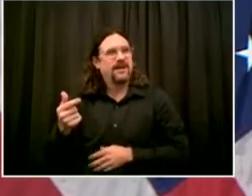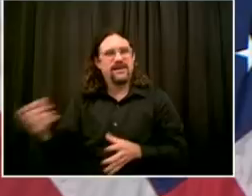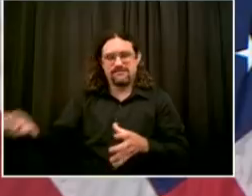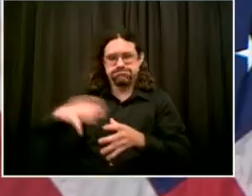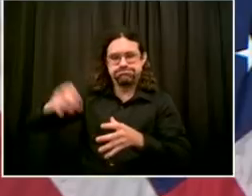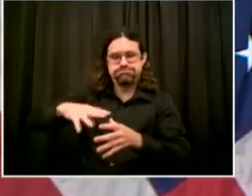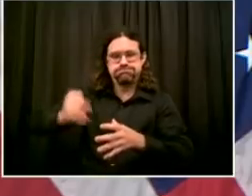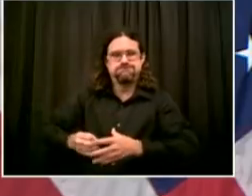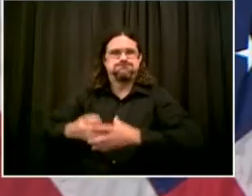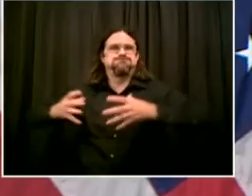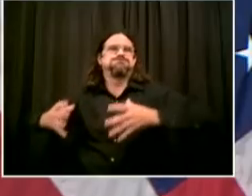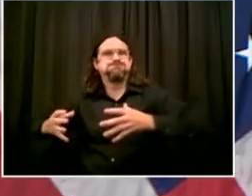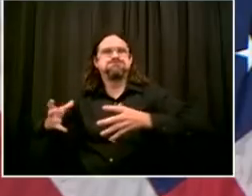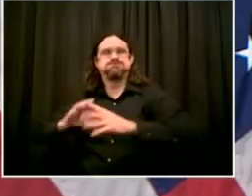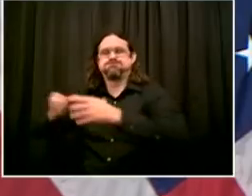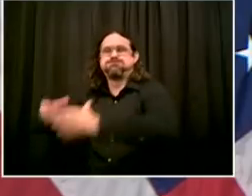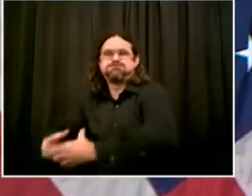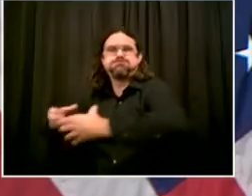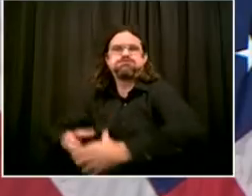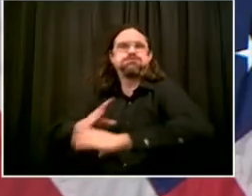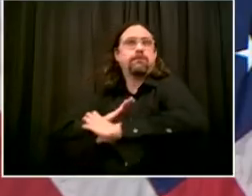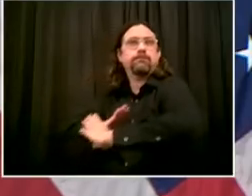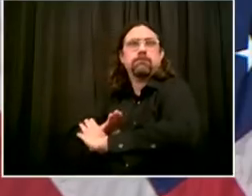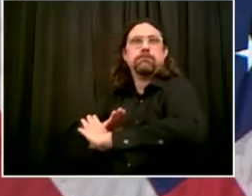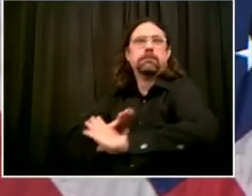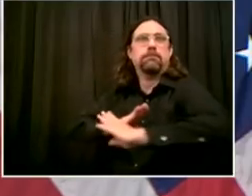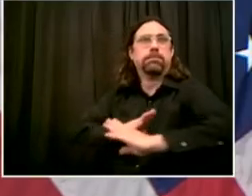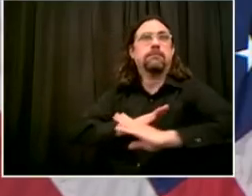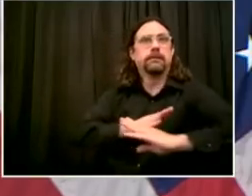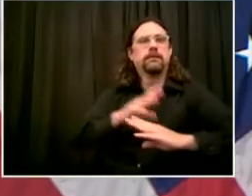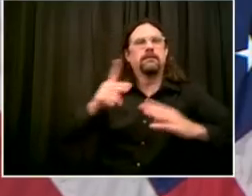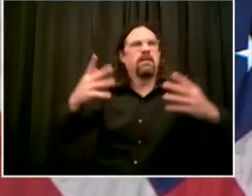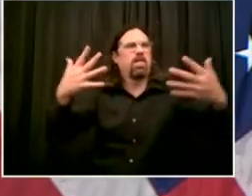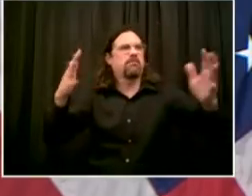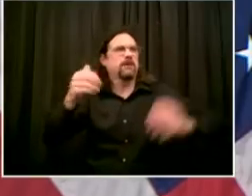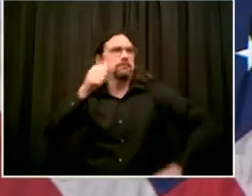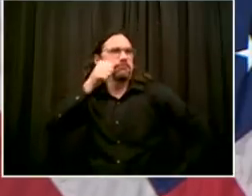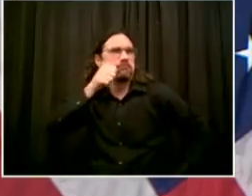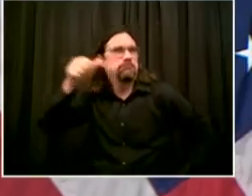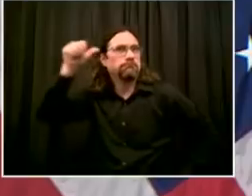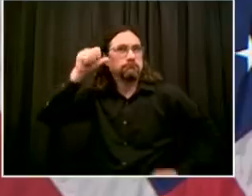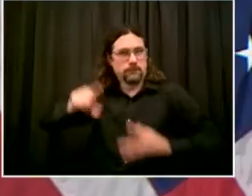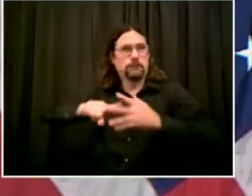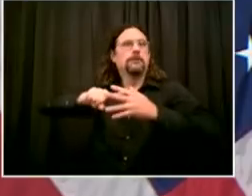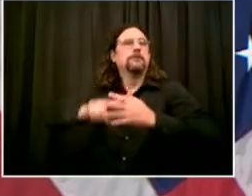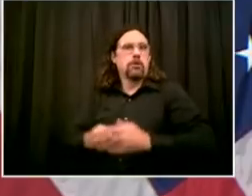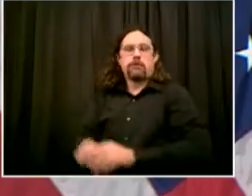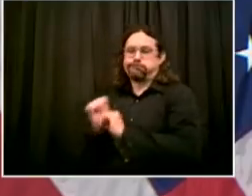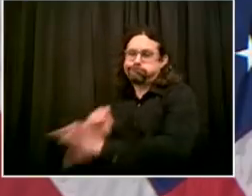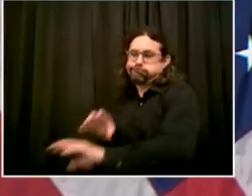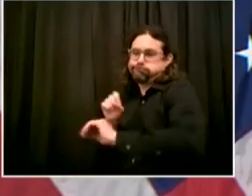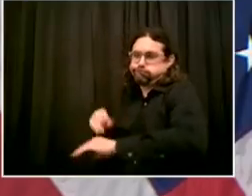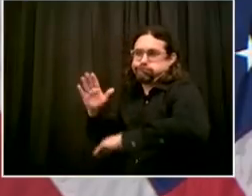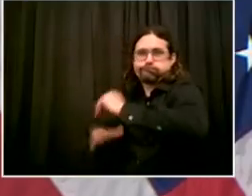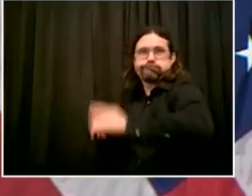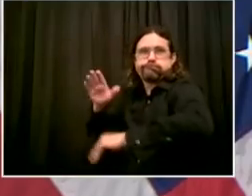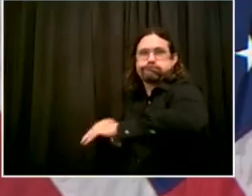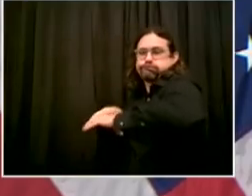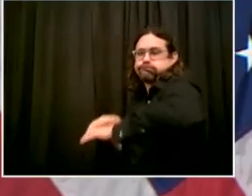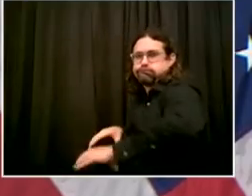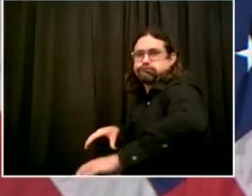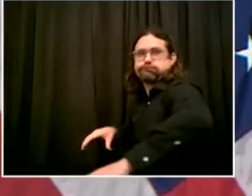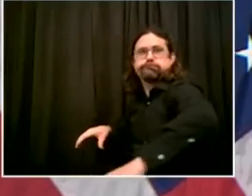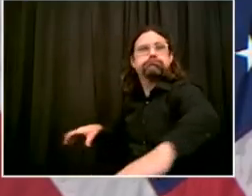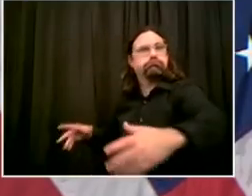complete early this evening. You will see a visible presence of construction crews and emergency personnel in the